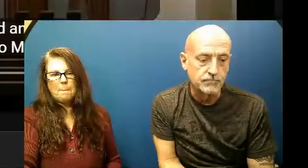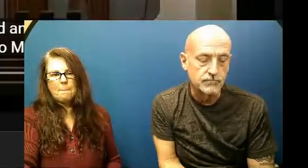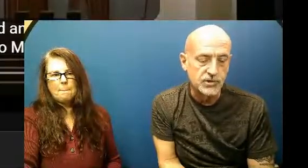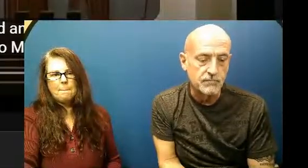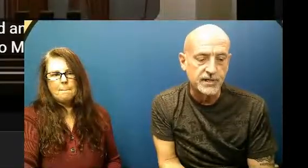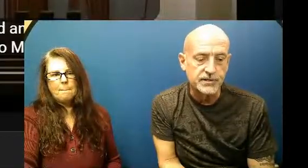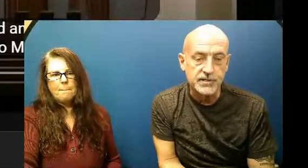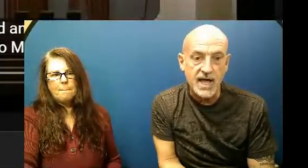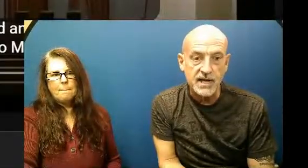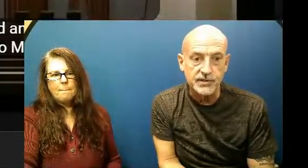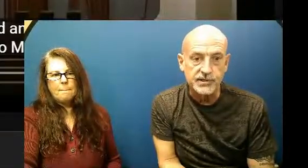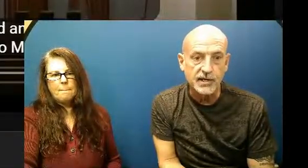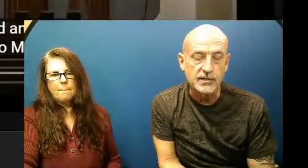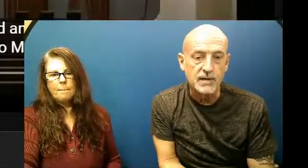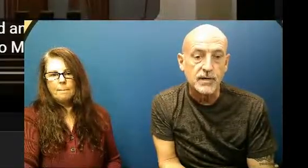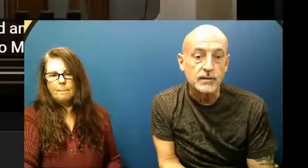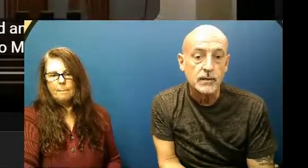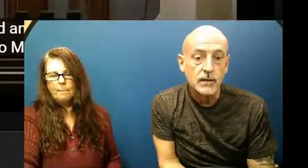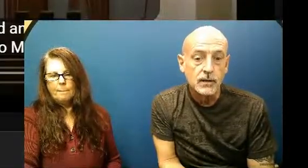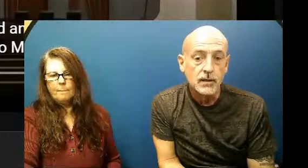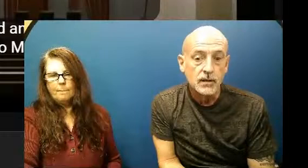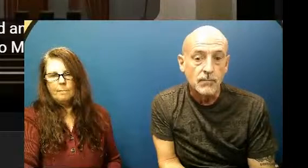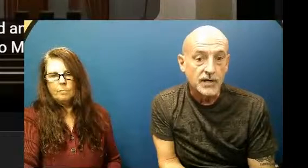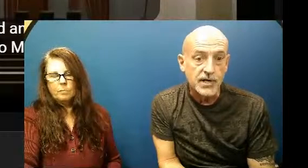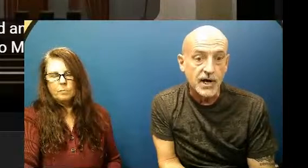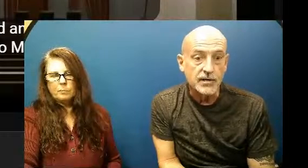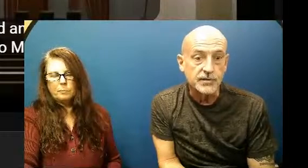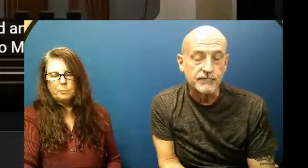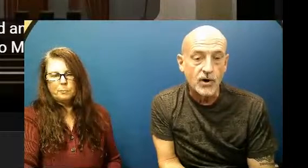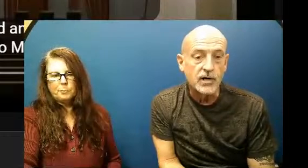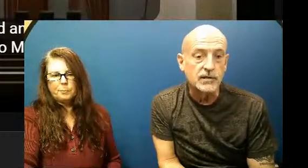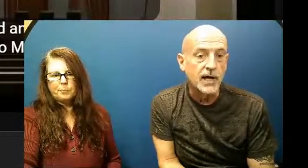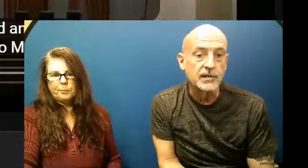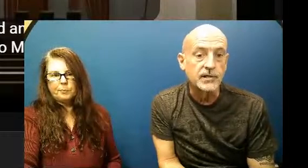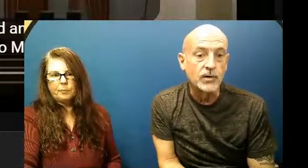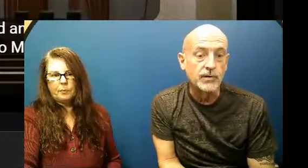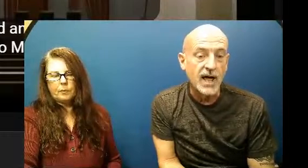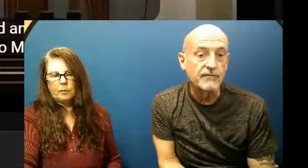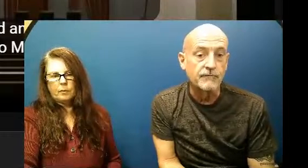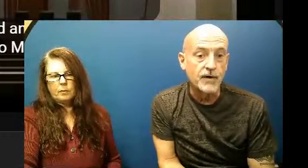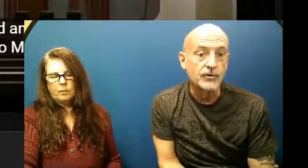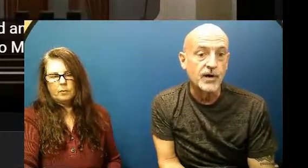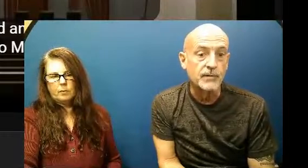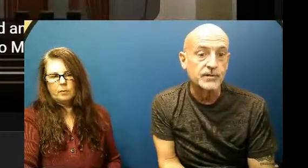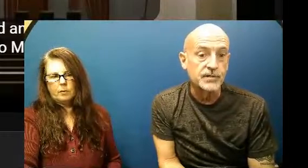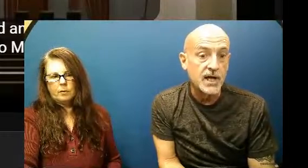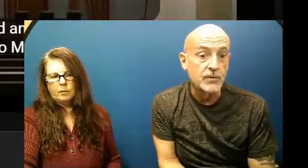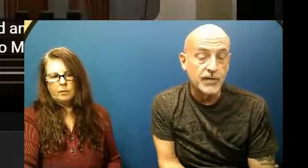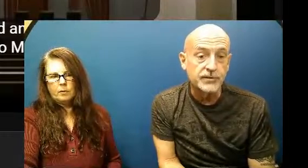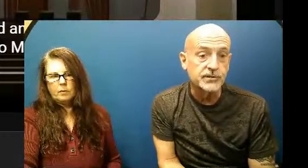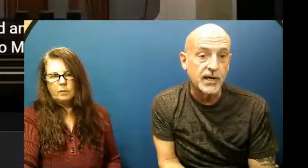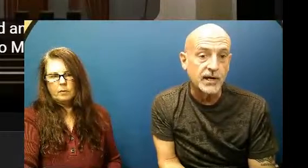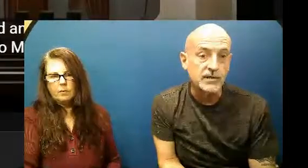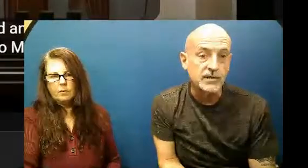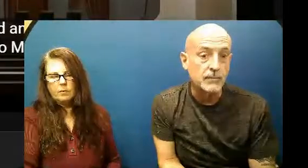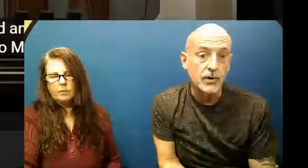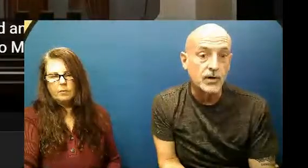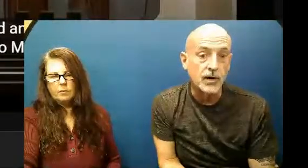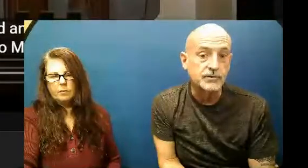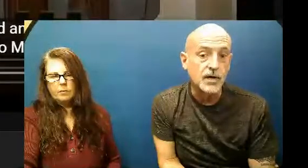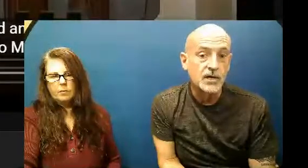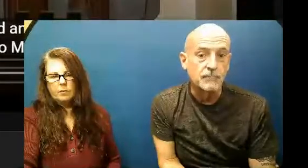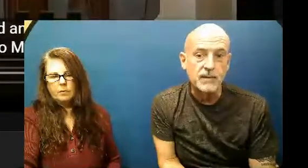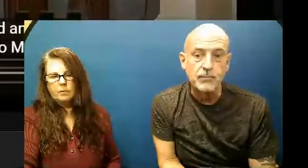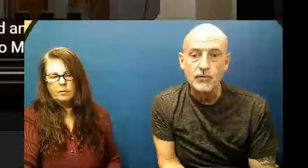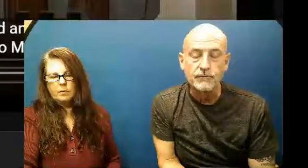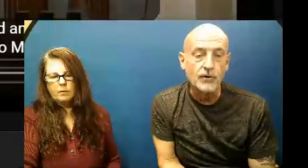viciously debated today is the Second Amendment. I can tell you it's very unlikely that we would have a federal government today without the Second Amendment,